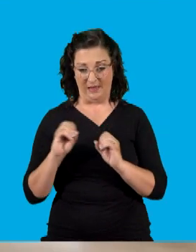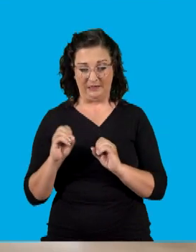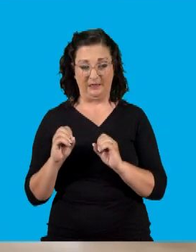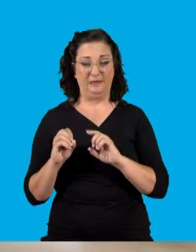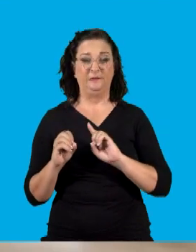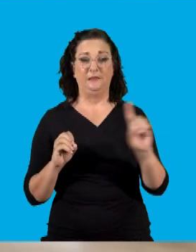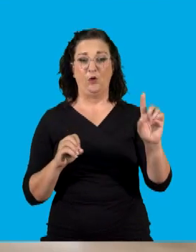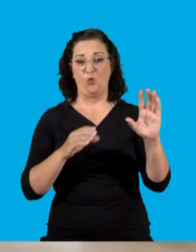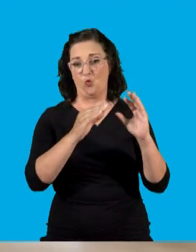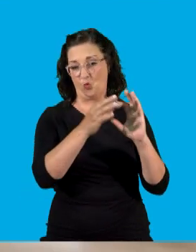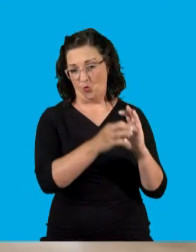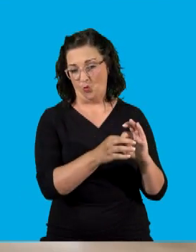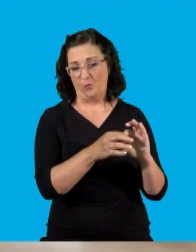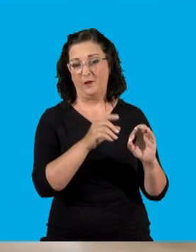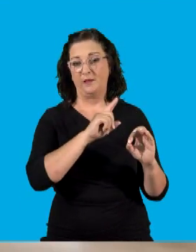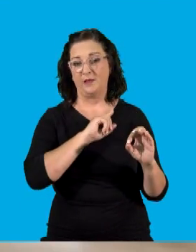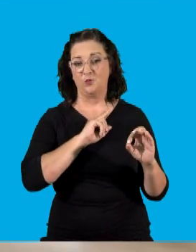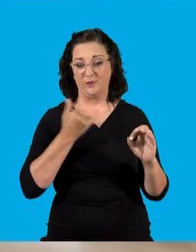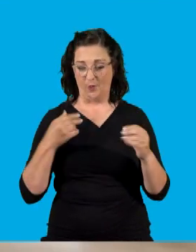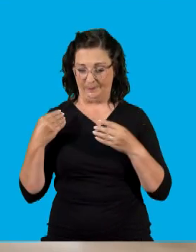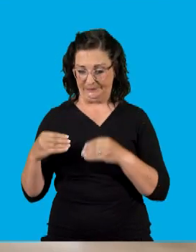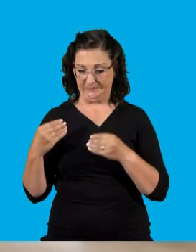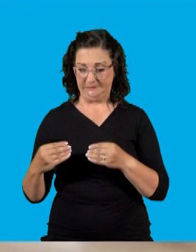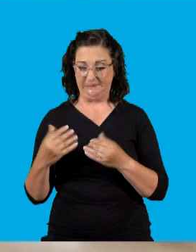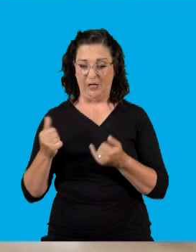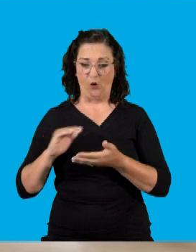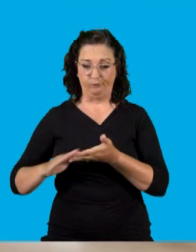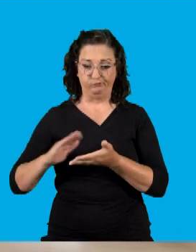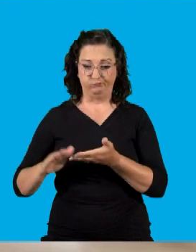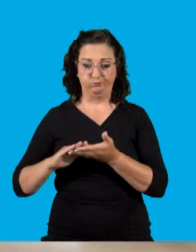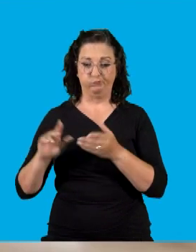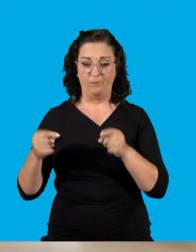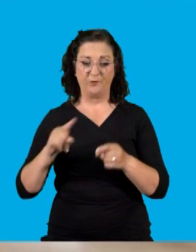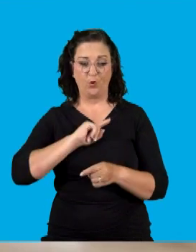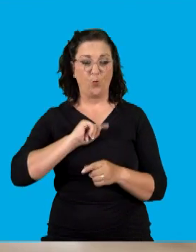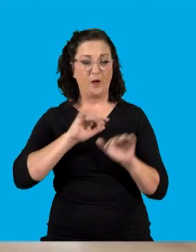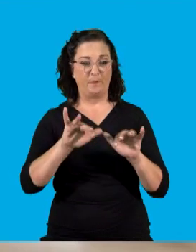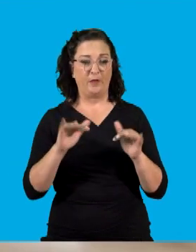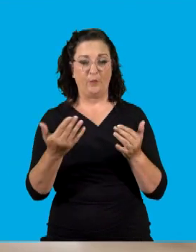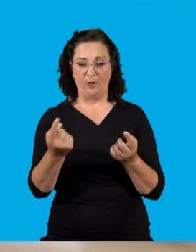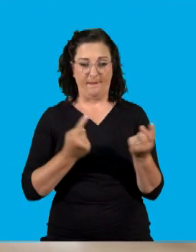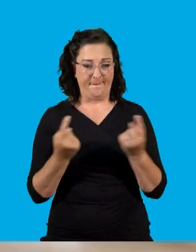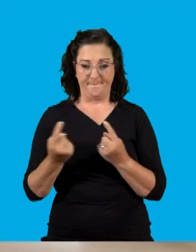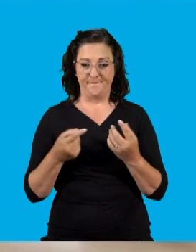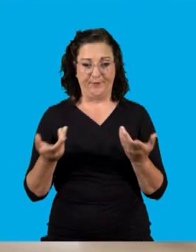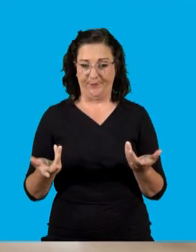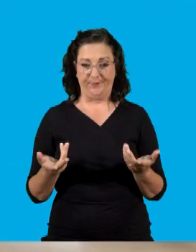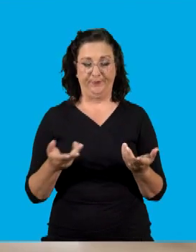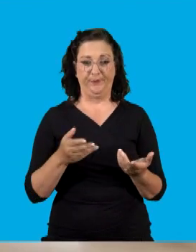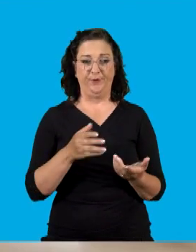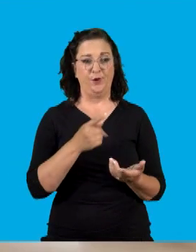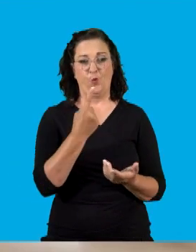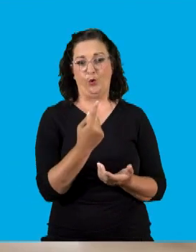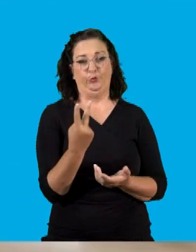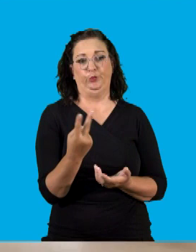affects what? Affects the business's productivity. Because if a person is absent, then obviously as a business, we're in short